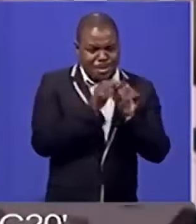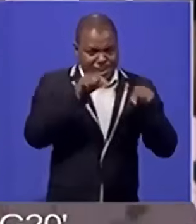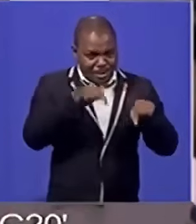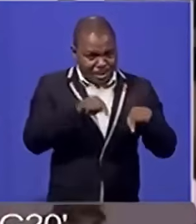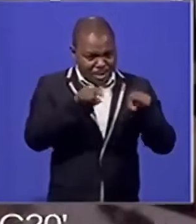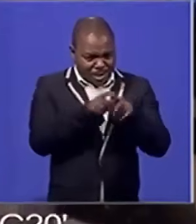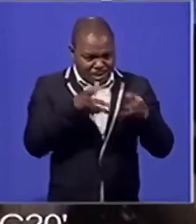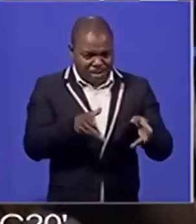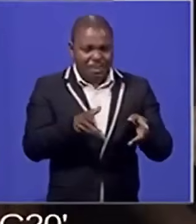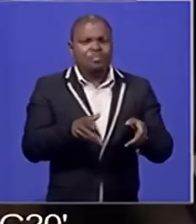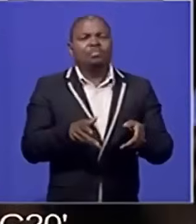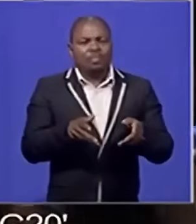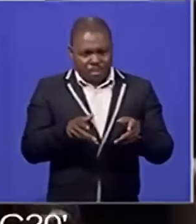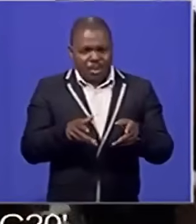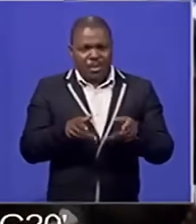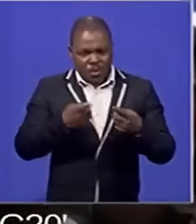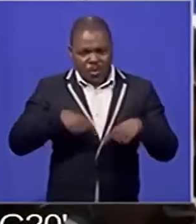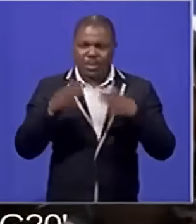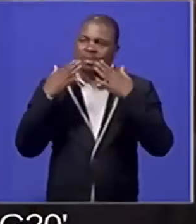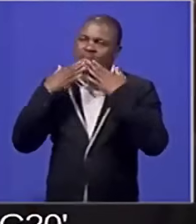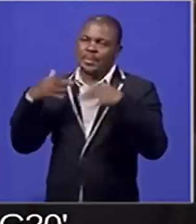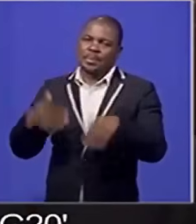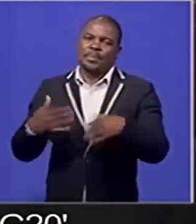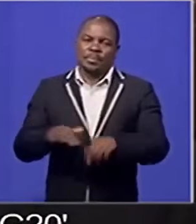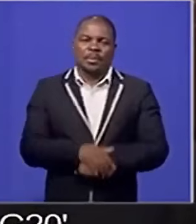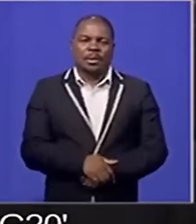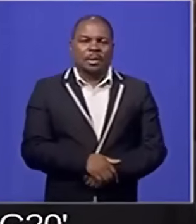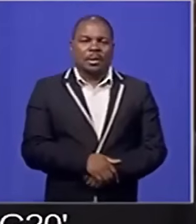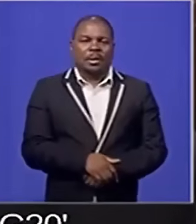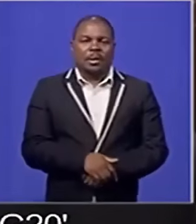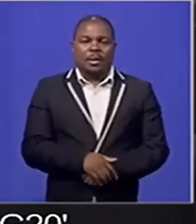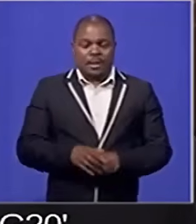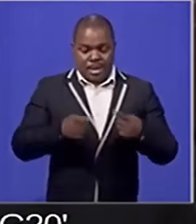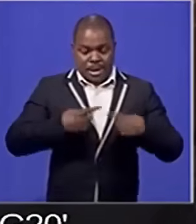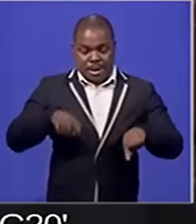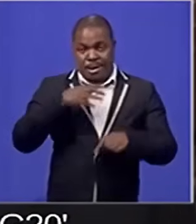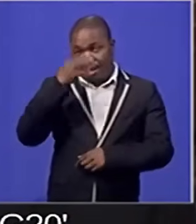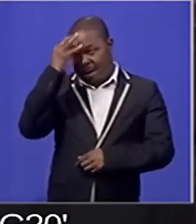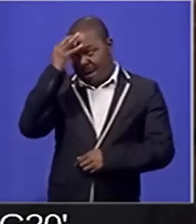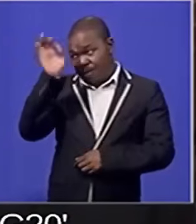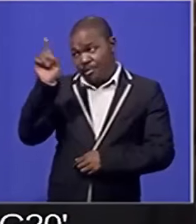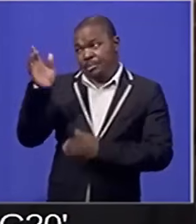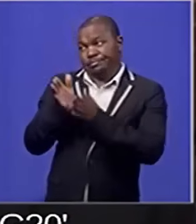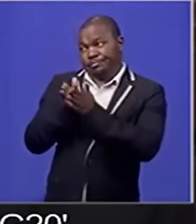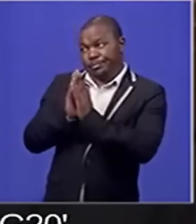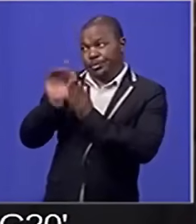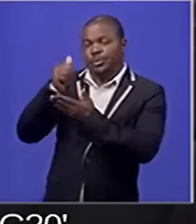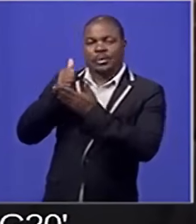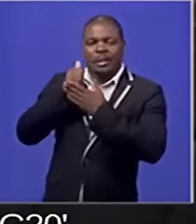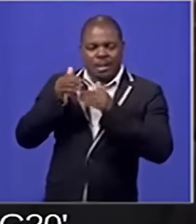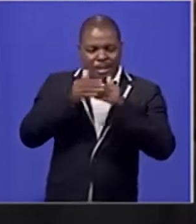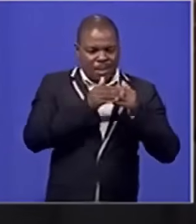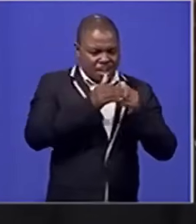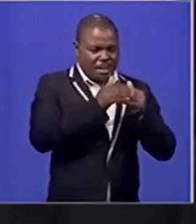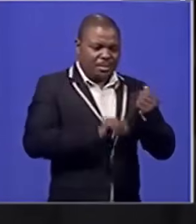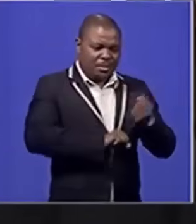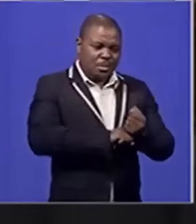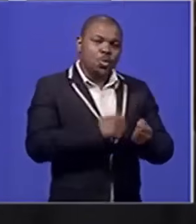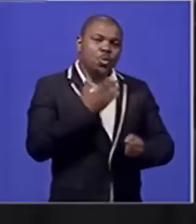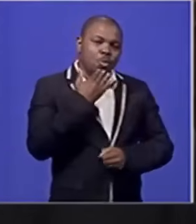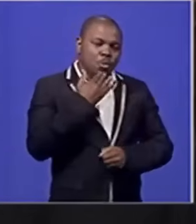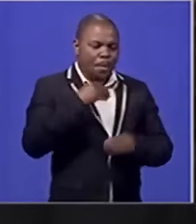pleke swanang le lefelo le swanang le re leboga kudu. Re be re gopela mmušo gore o ka re tlhokomela rena re go potana ka mašeleng